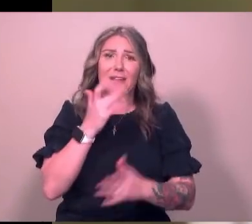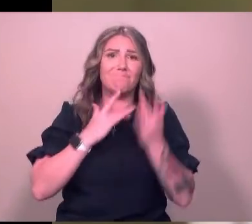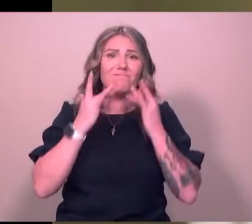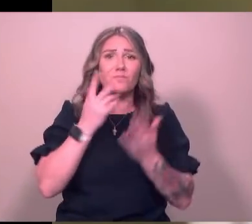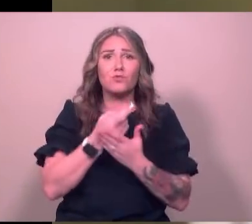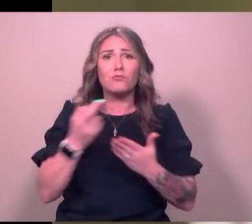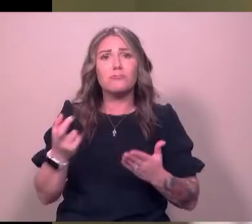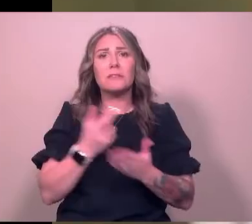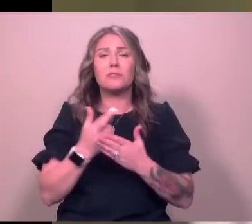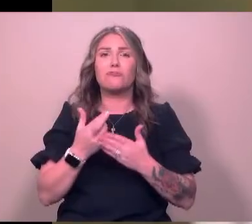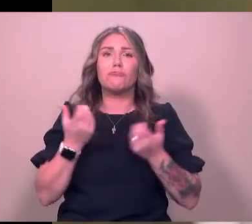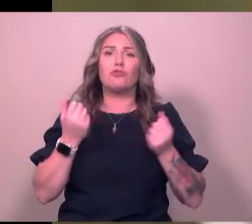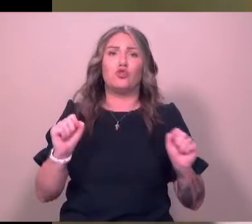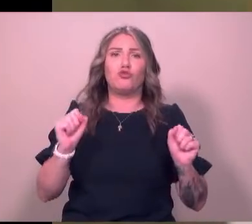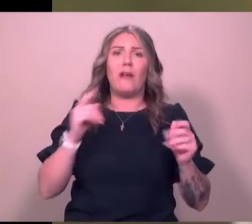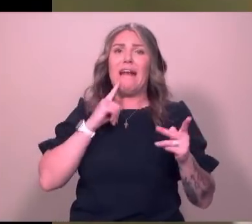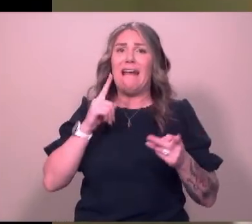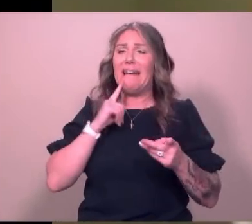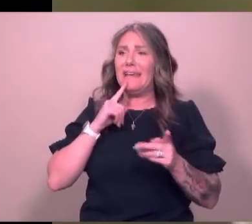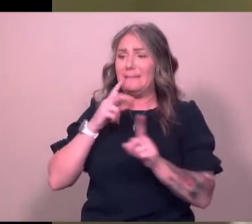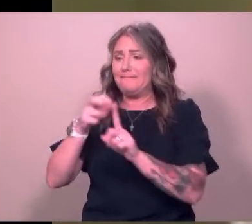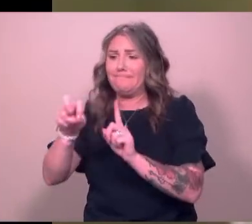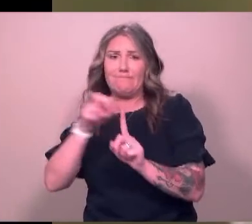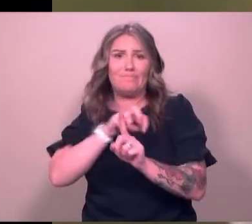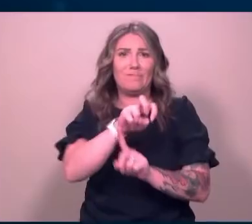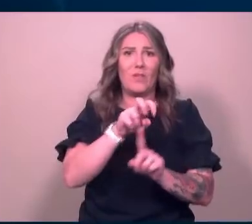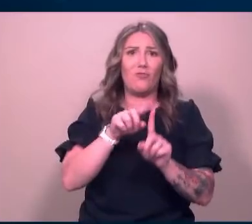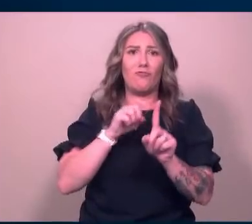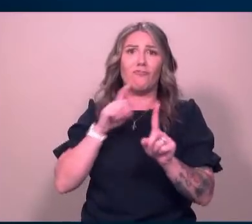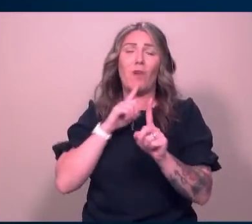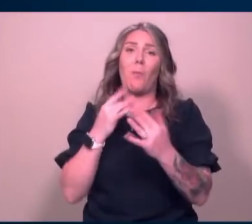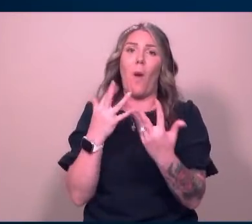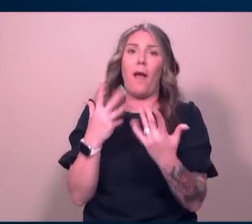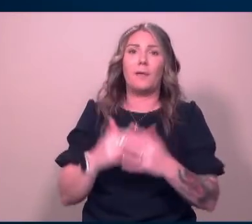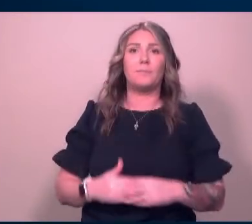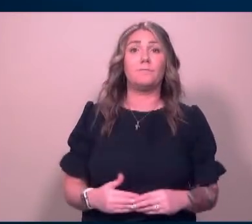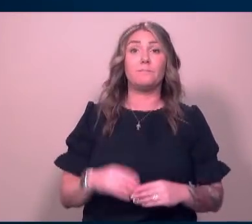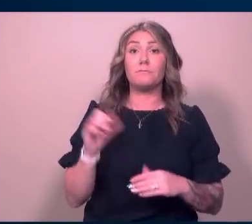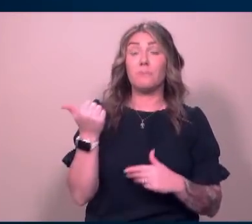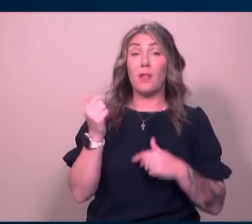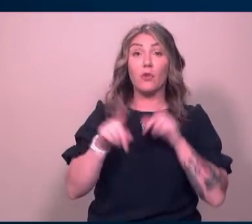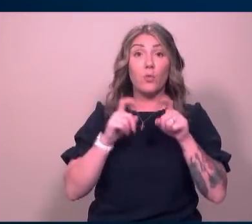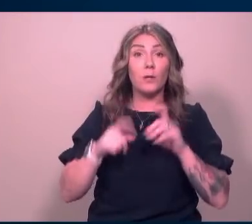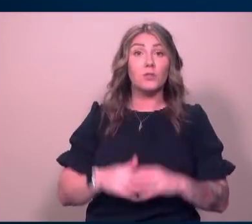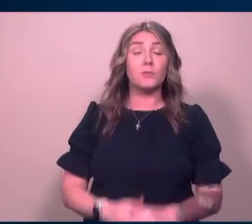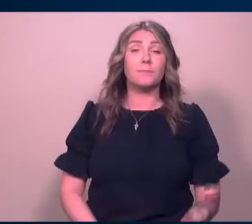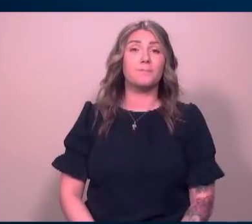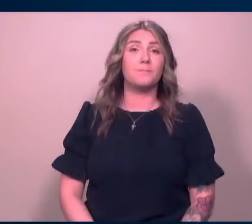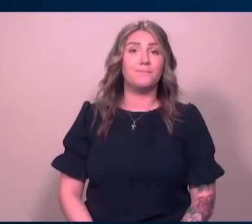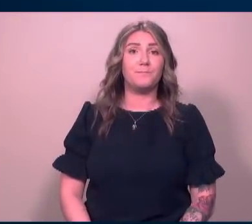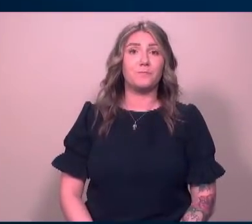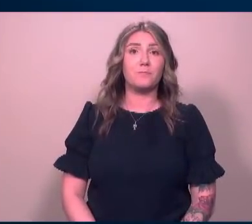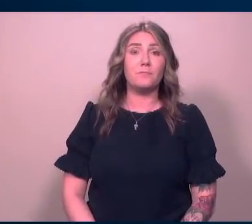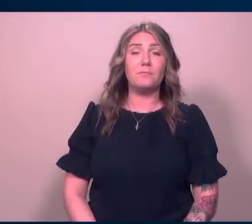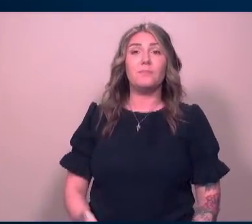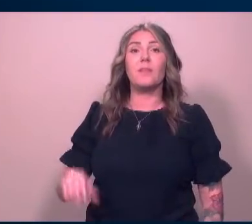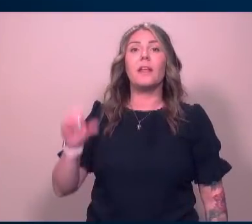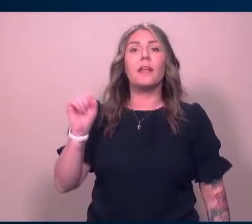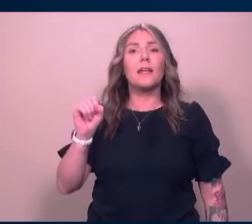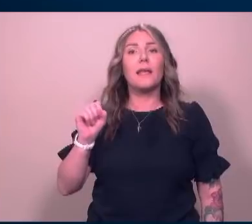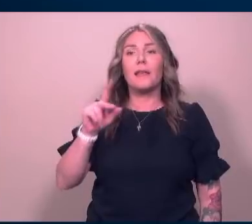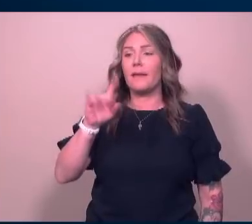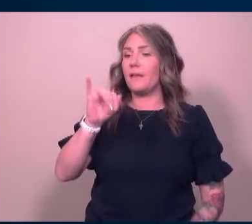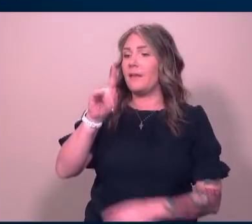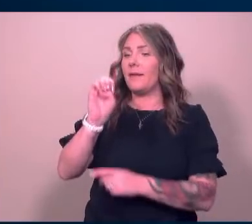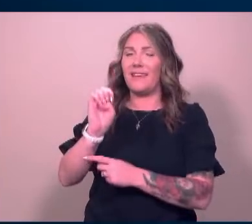able to try to mitigate against these long wait times. Other questions? Yeah, this is Katie